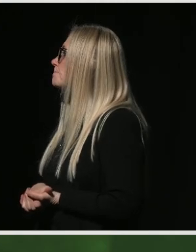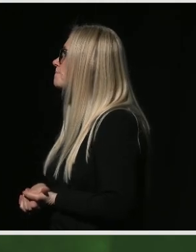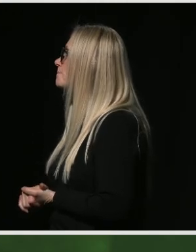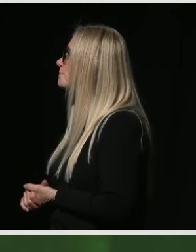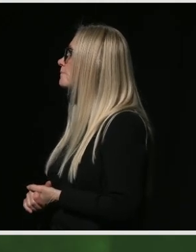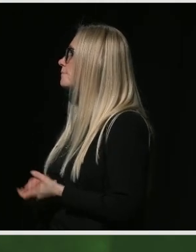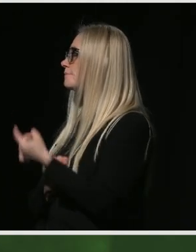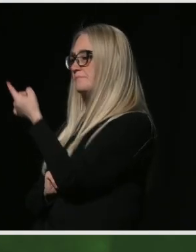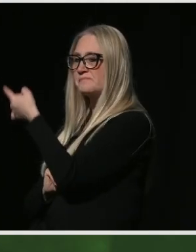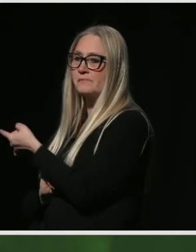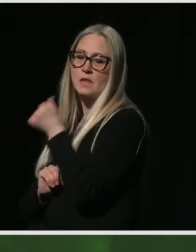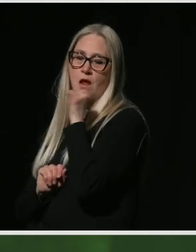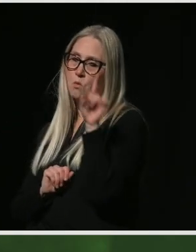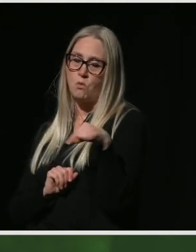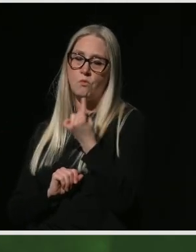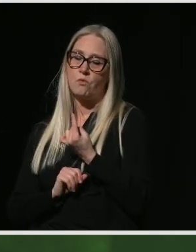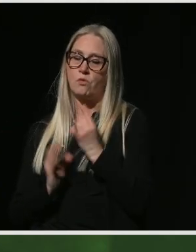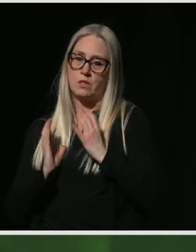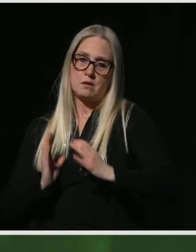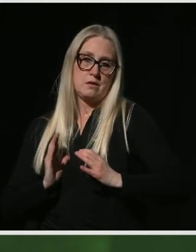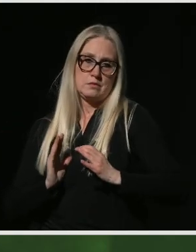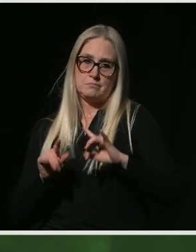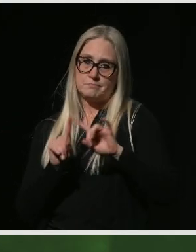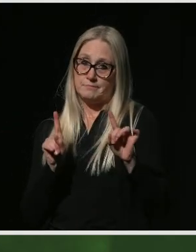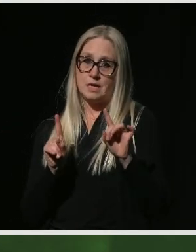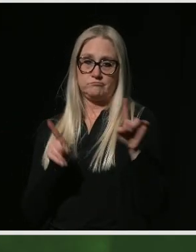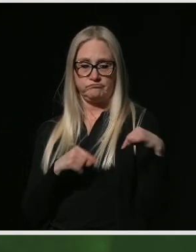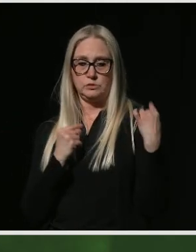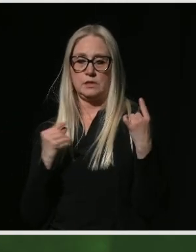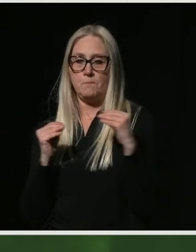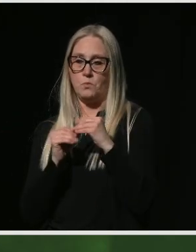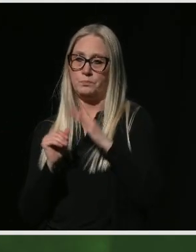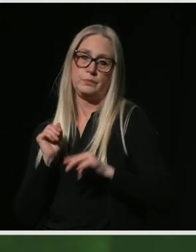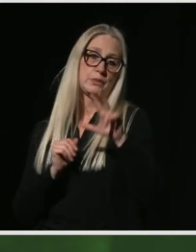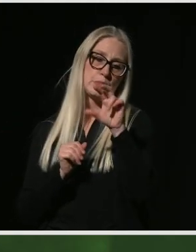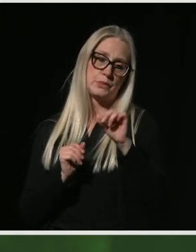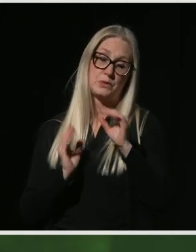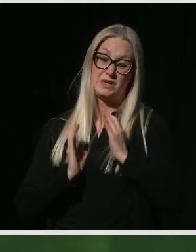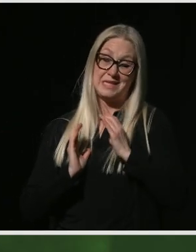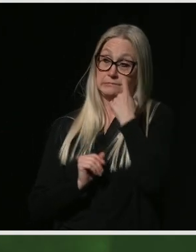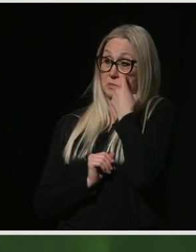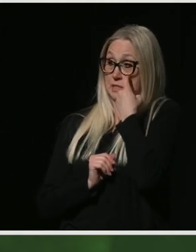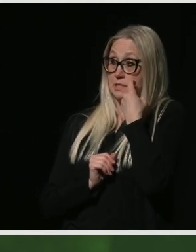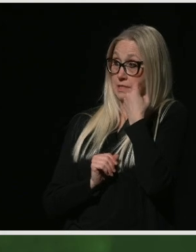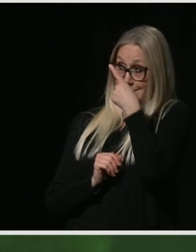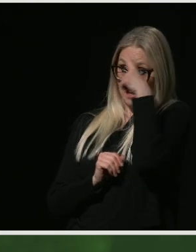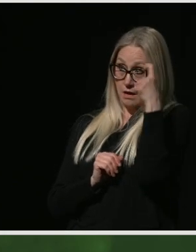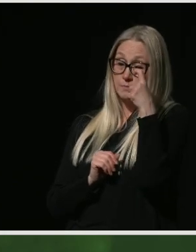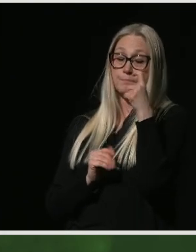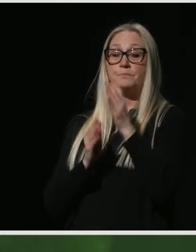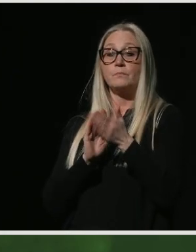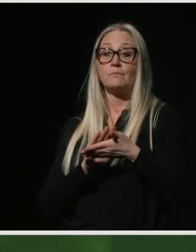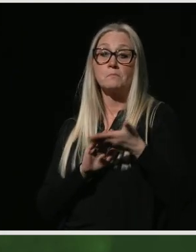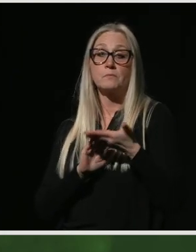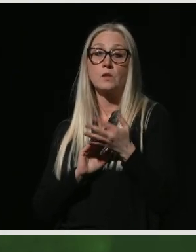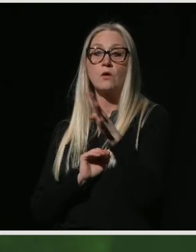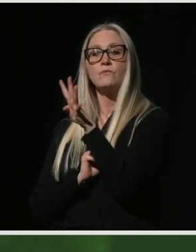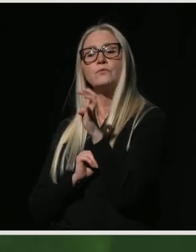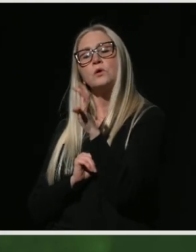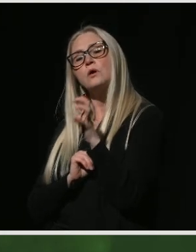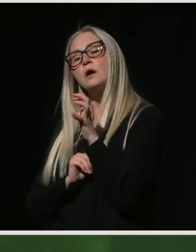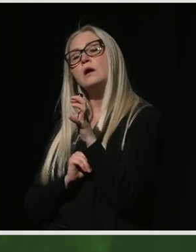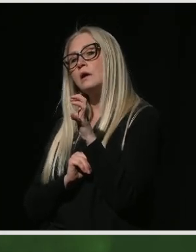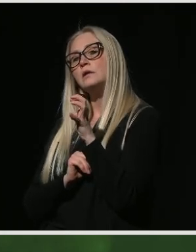And these aren't our only customers. We've had over 30 clients this past summer generating 400,000 in